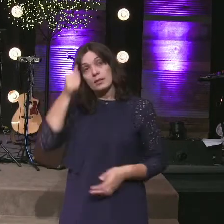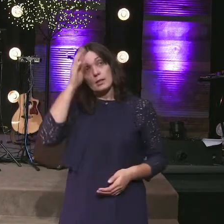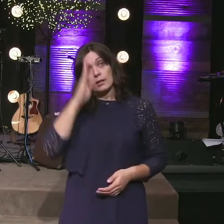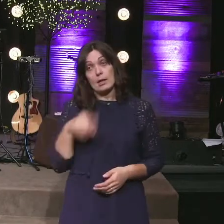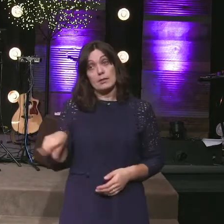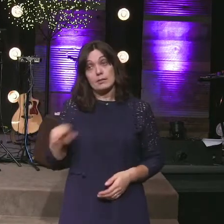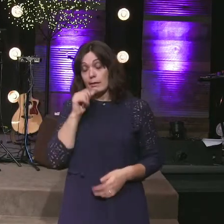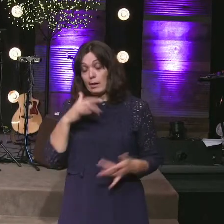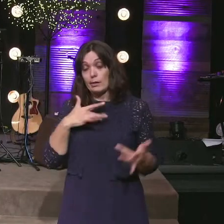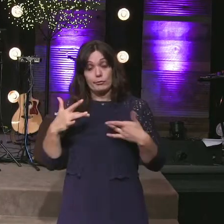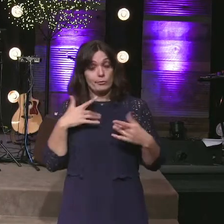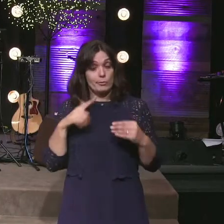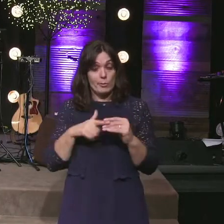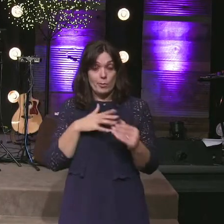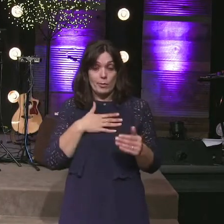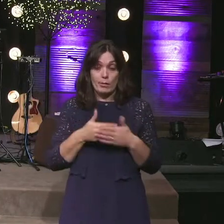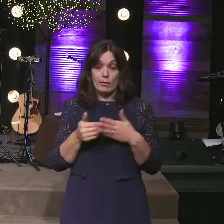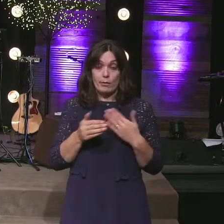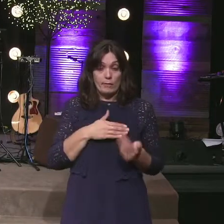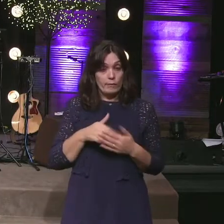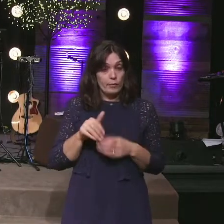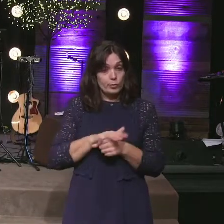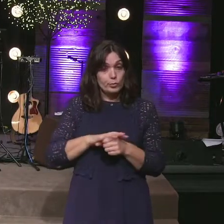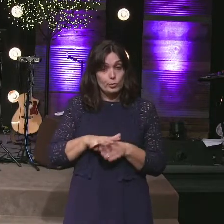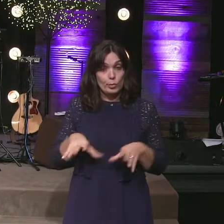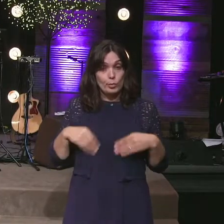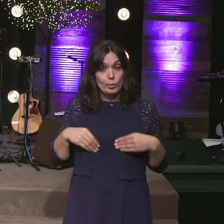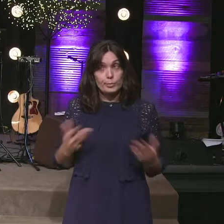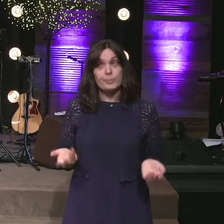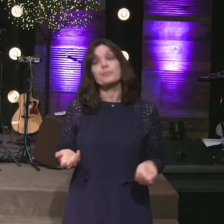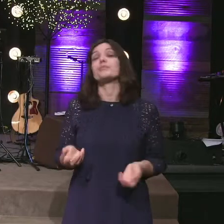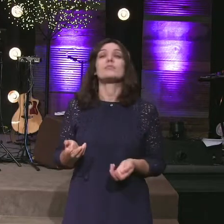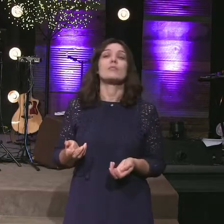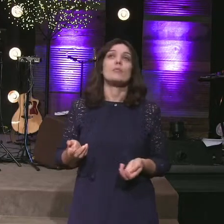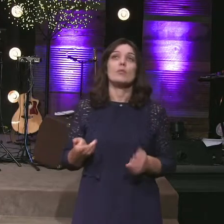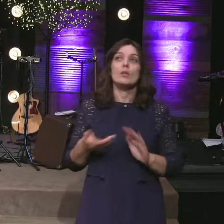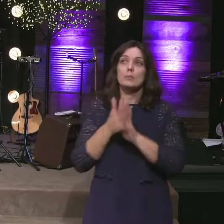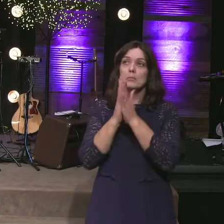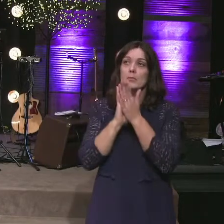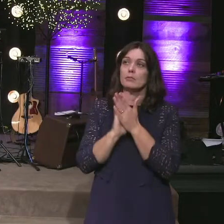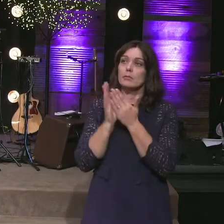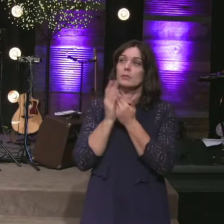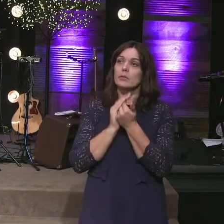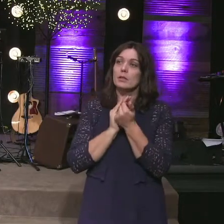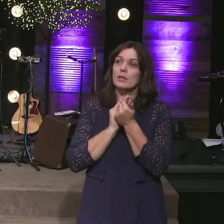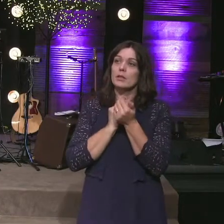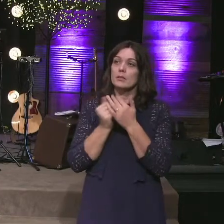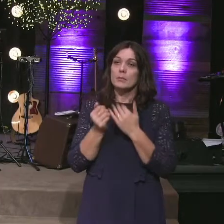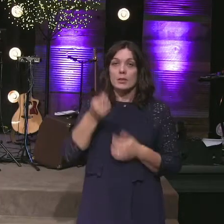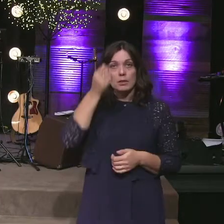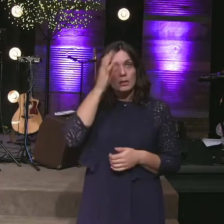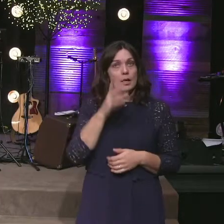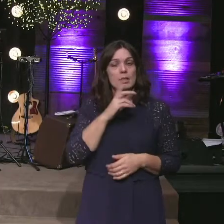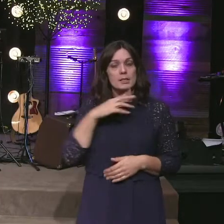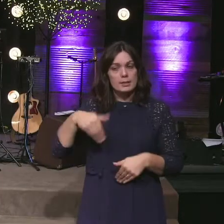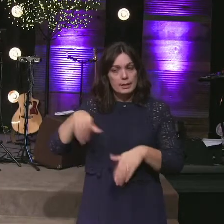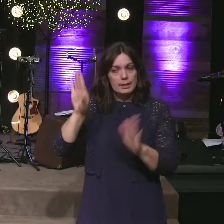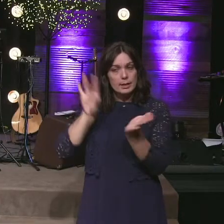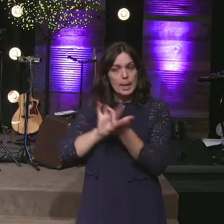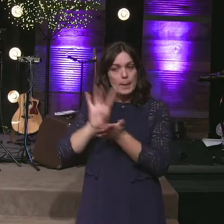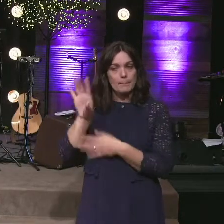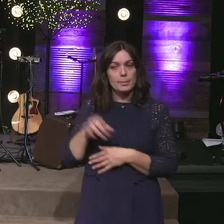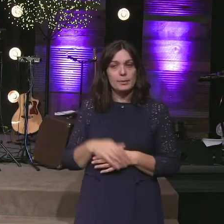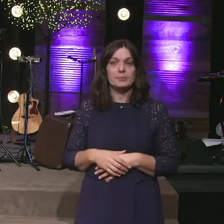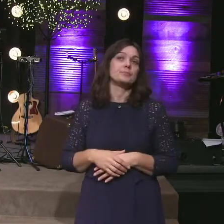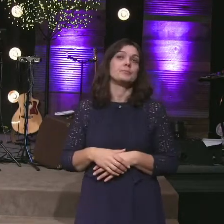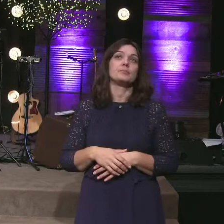zone. Right? You get so comfortable, God's like, get up out of that chair now. He